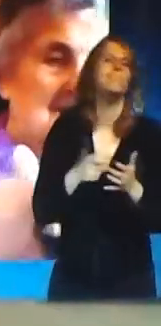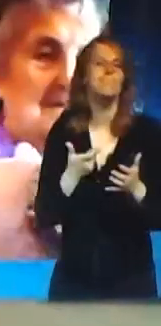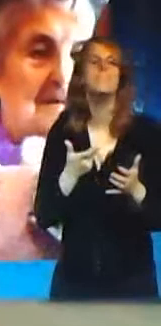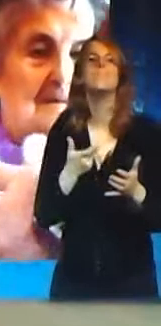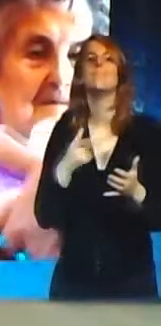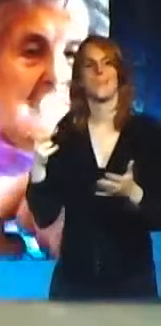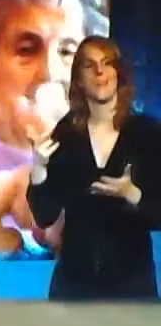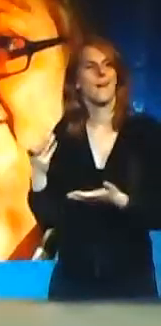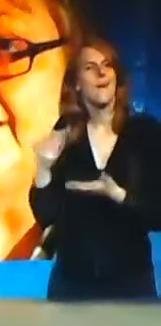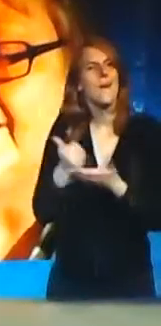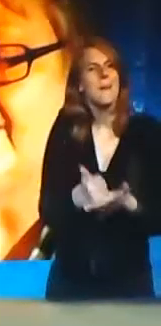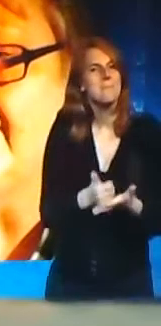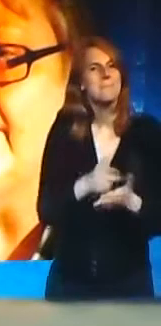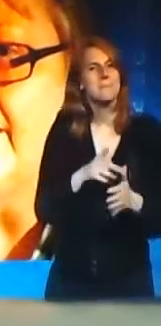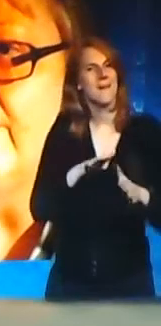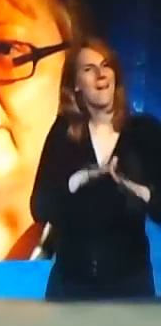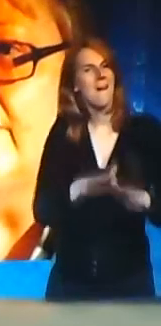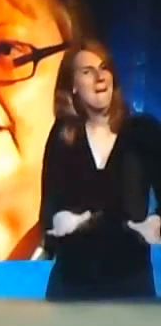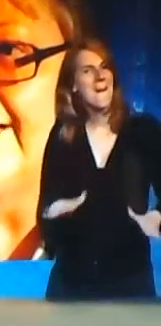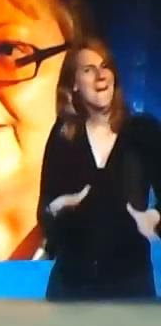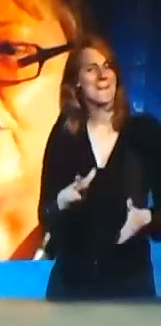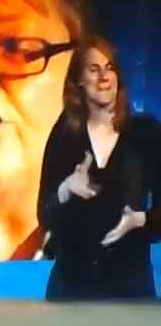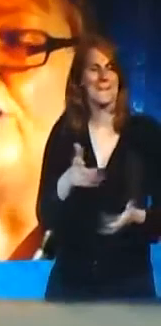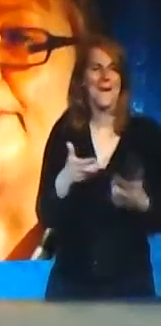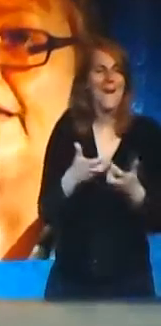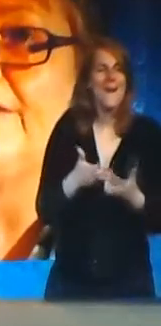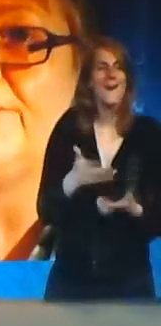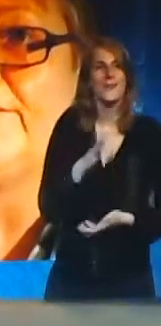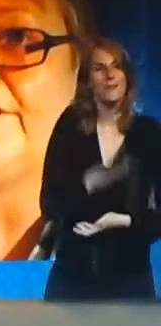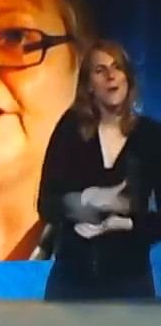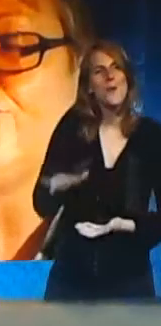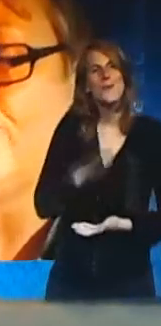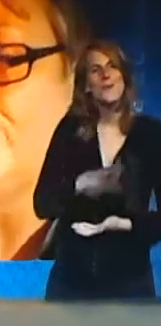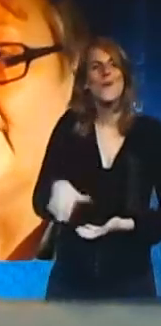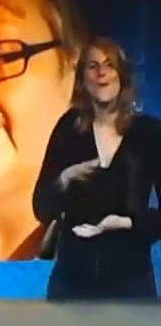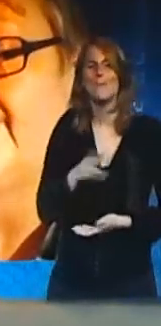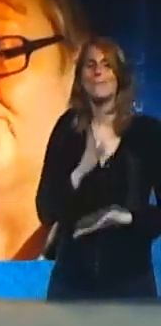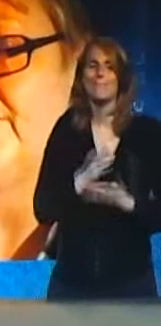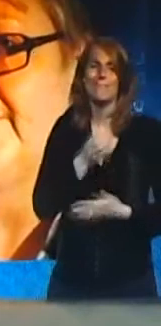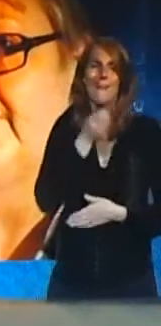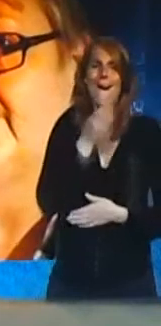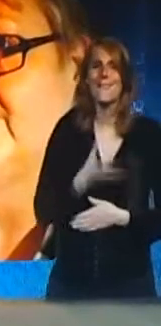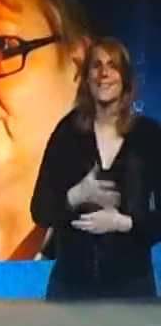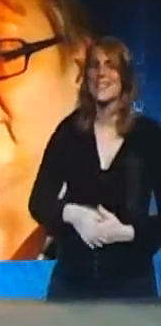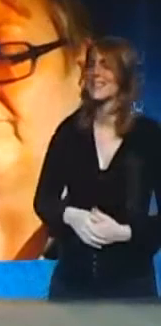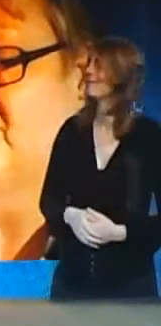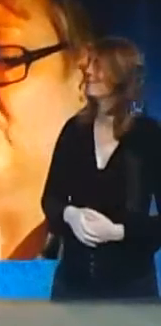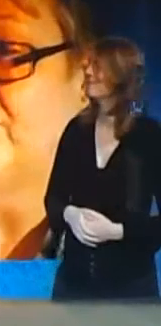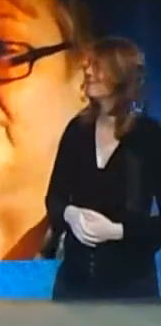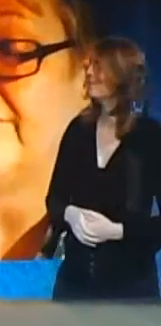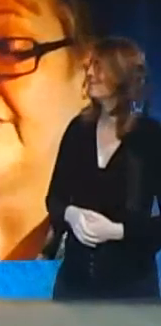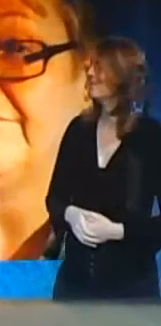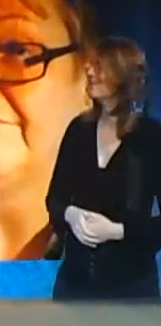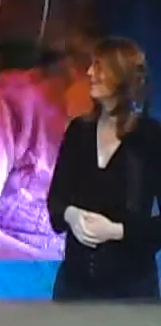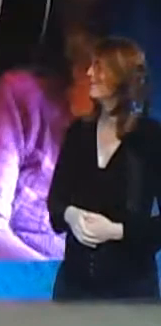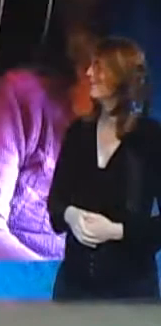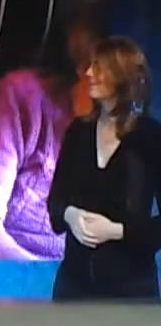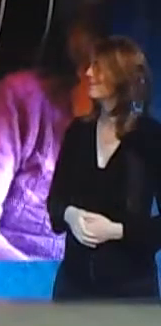it's got to be a good thing, and you can see how calming it can be when they're stroking the animals and things. It's just